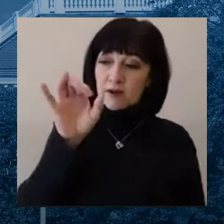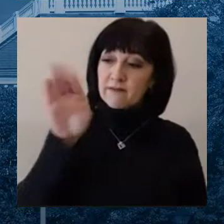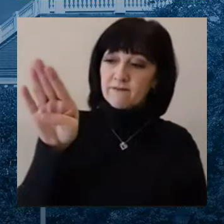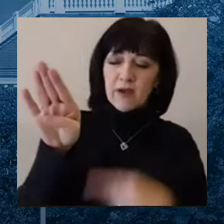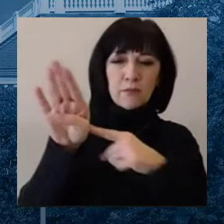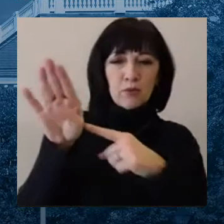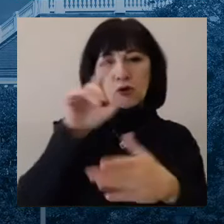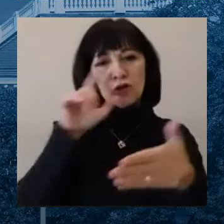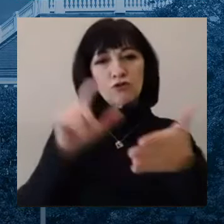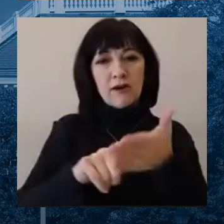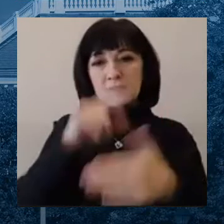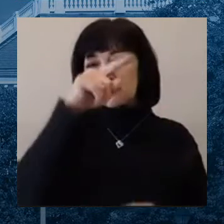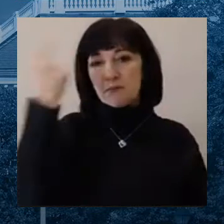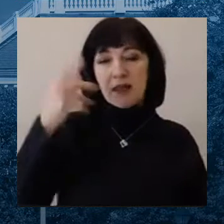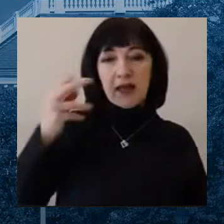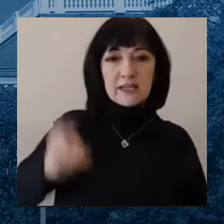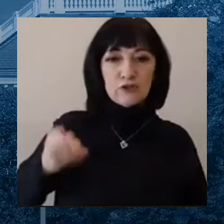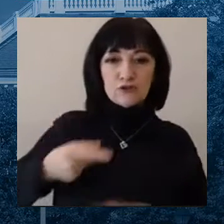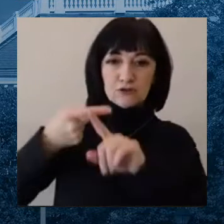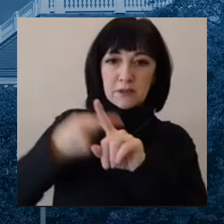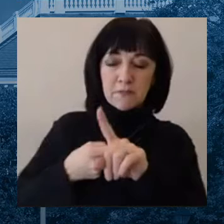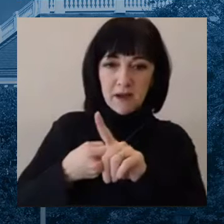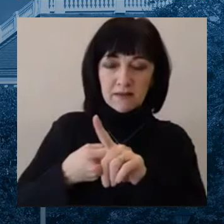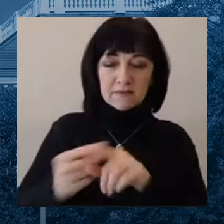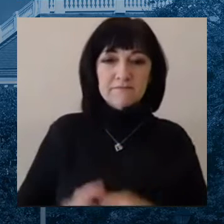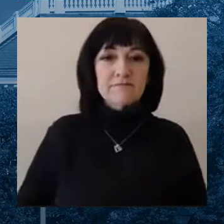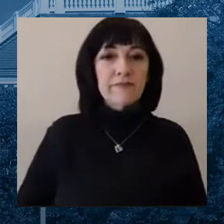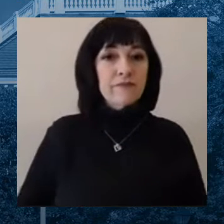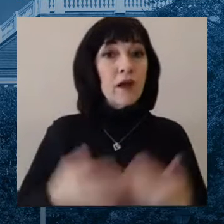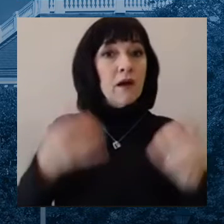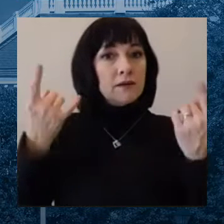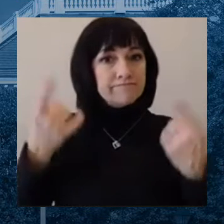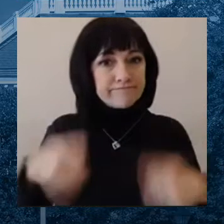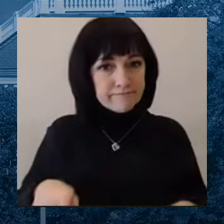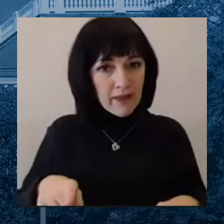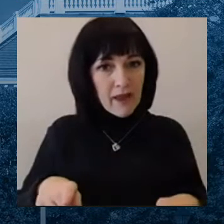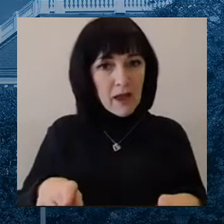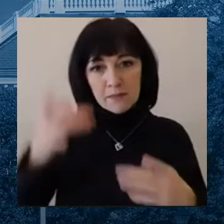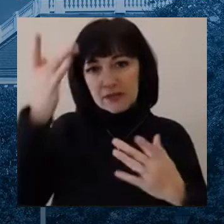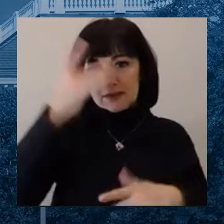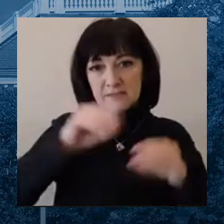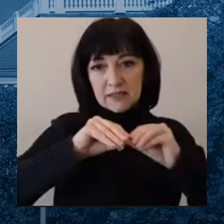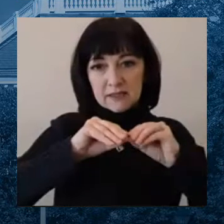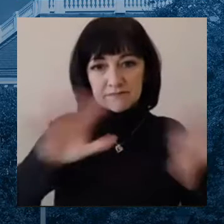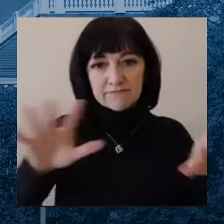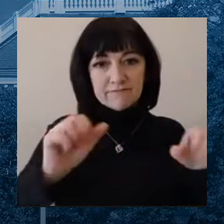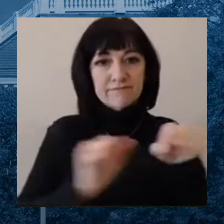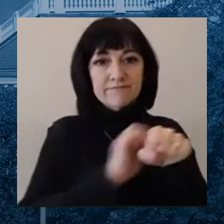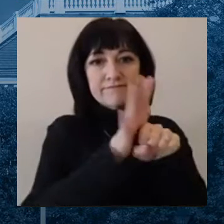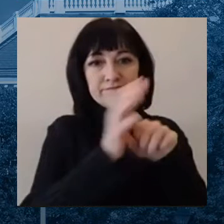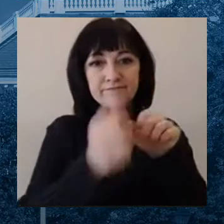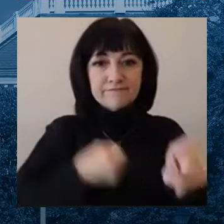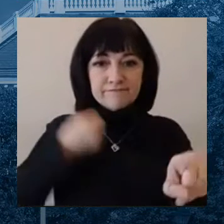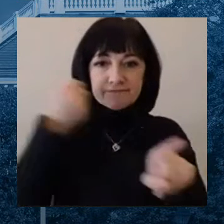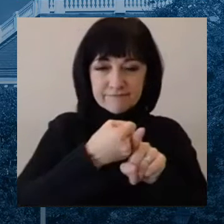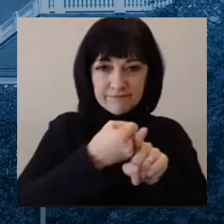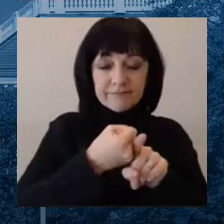Month. Due to the pandemic, this year's Delaware Public Archives exhibit will be a bit different than it usually